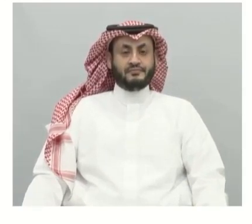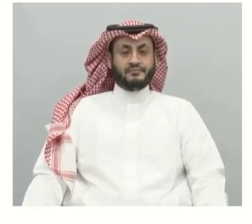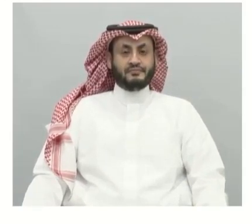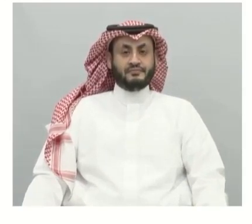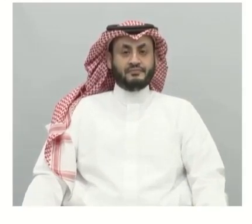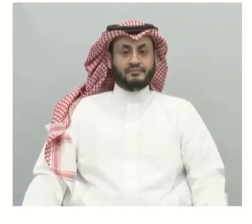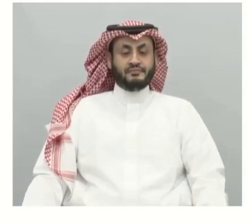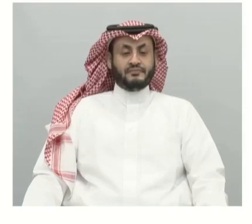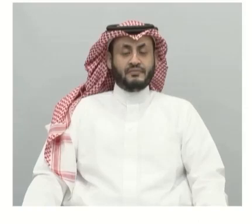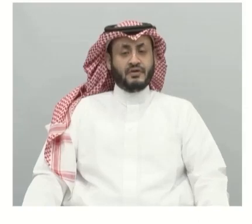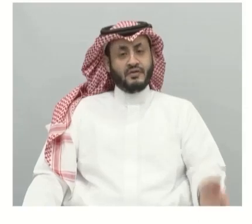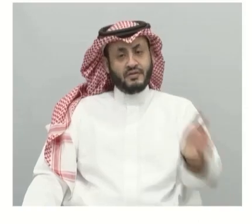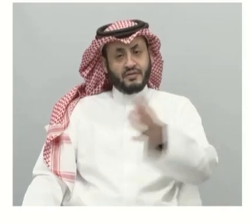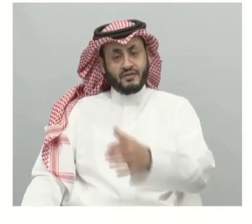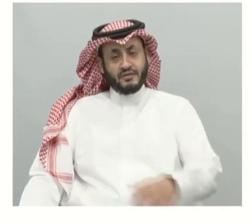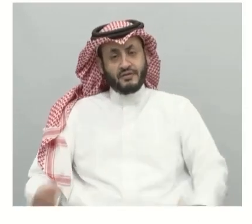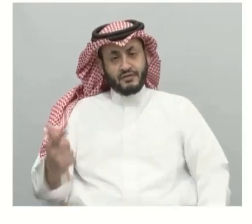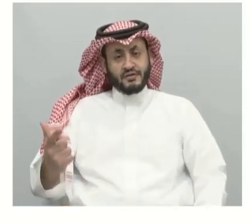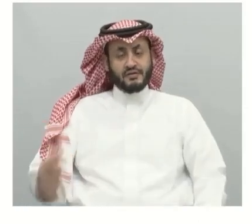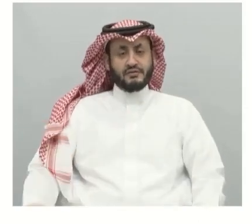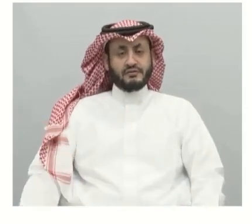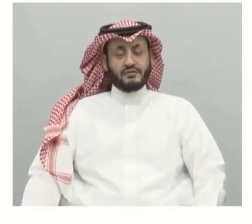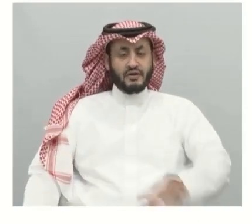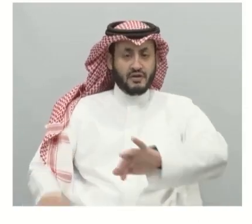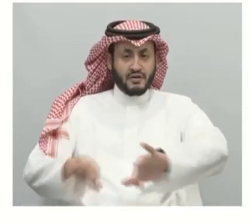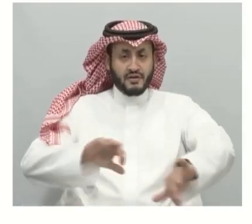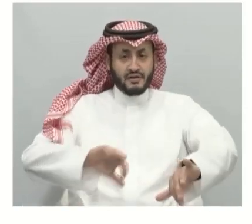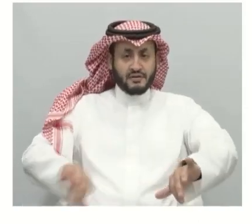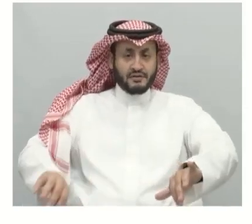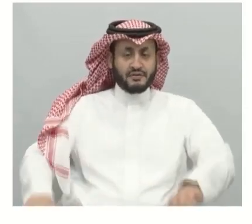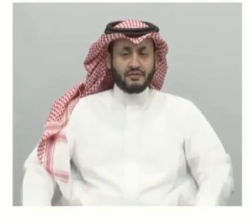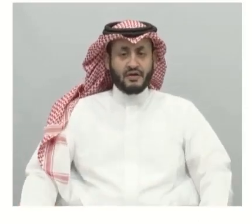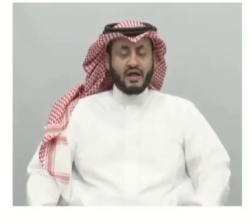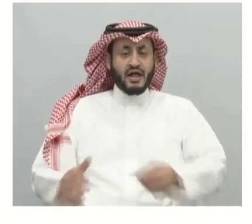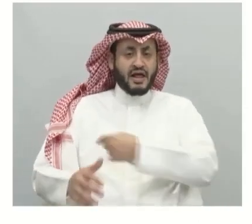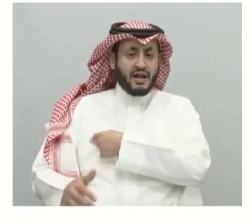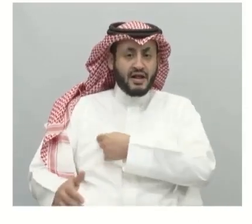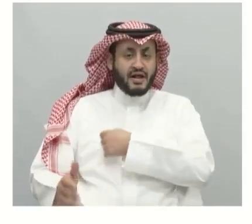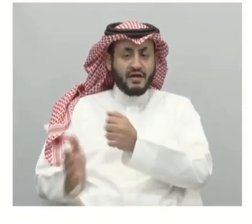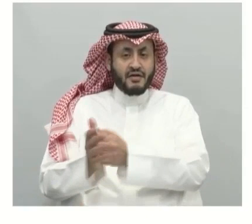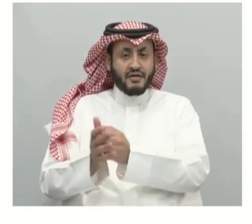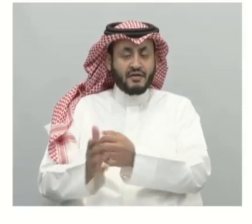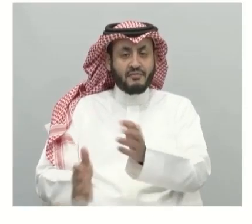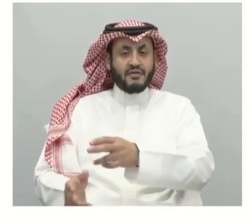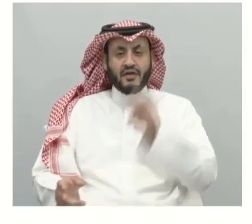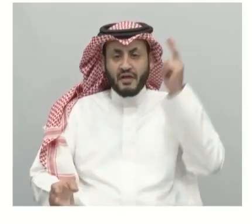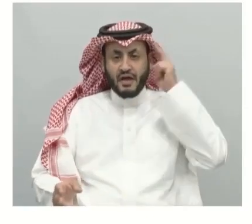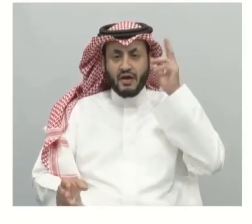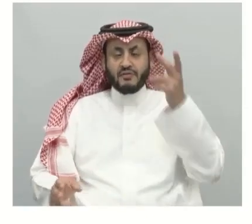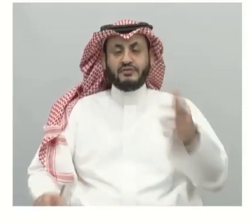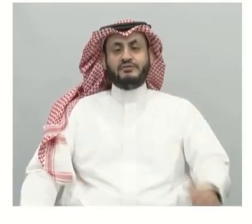about the second one? We will be able to differentiate between the names of countries, nationality, and